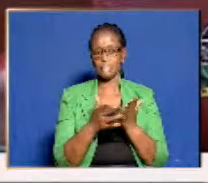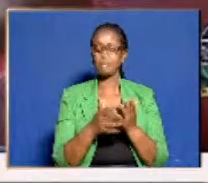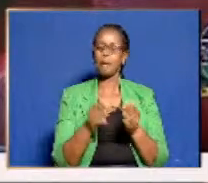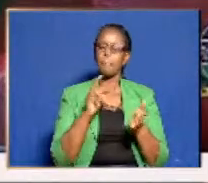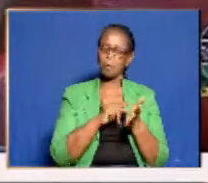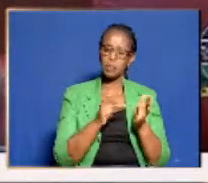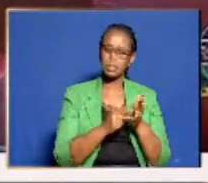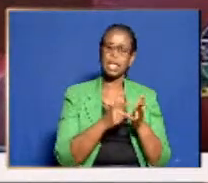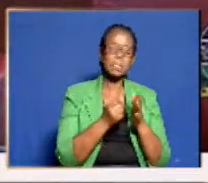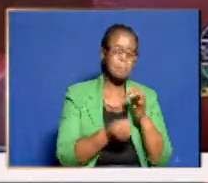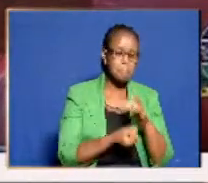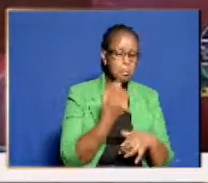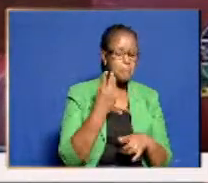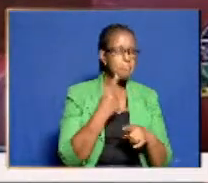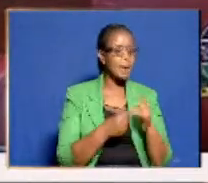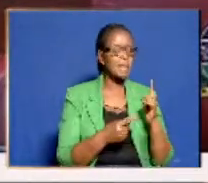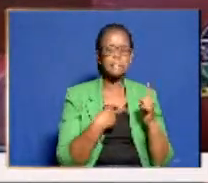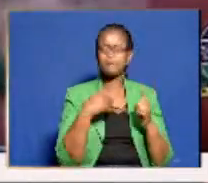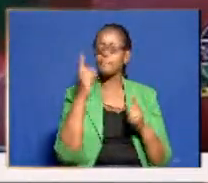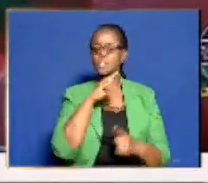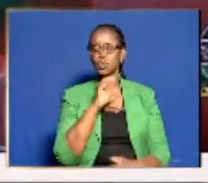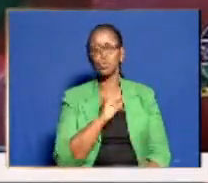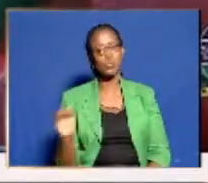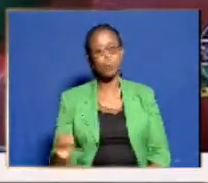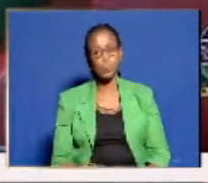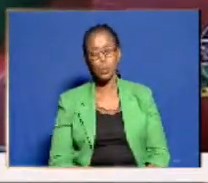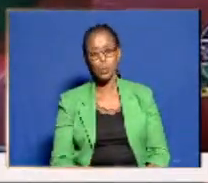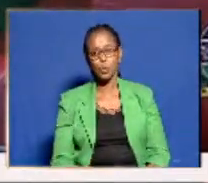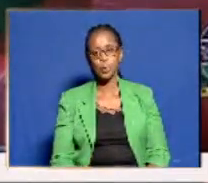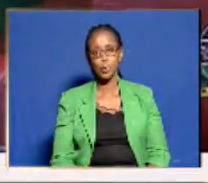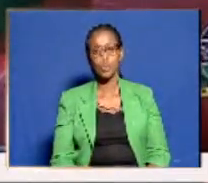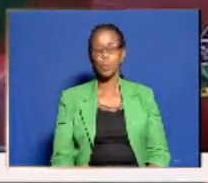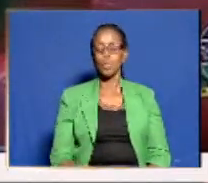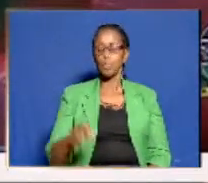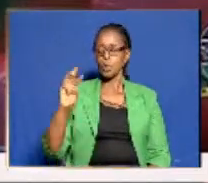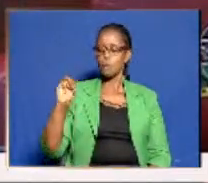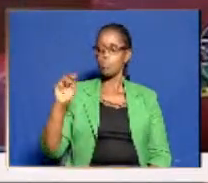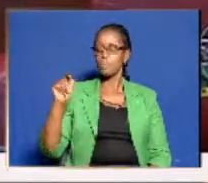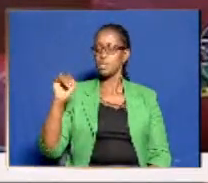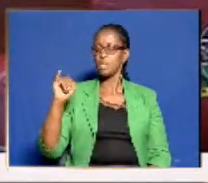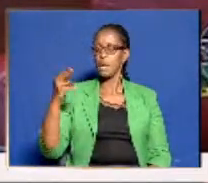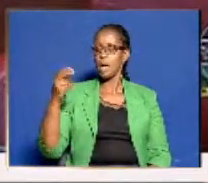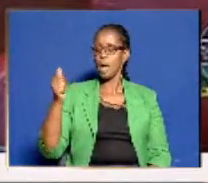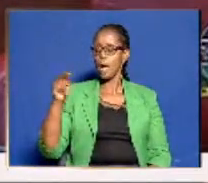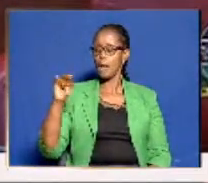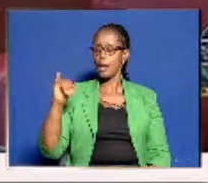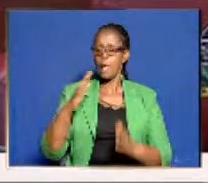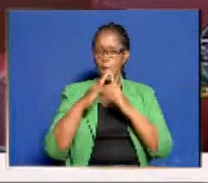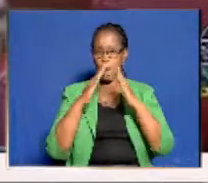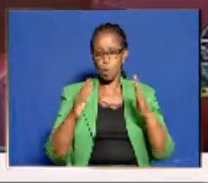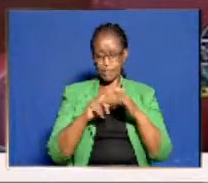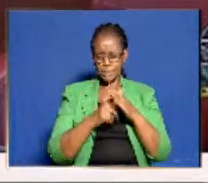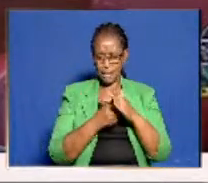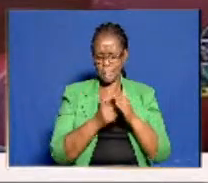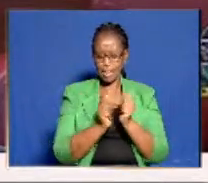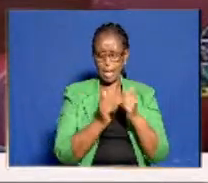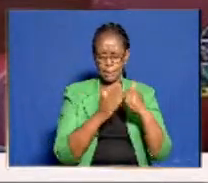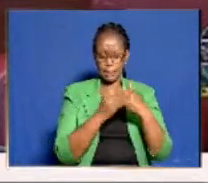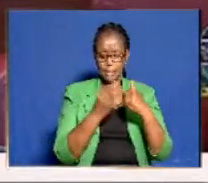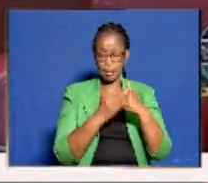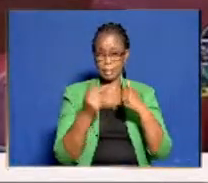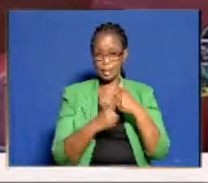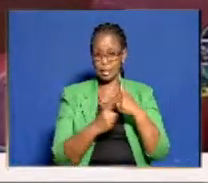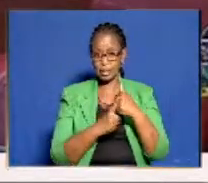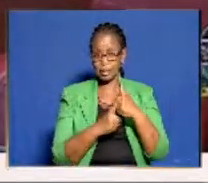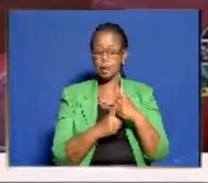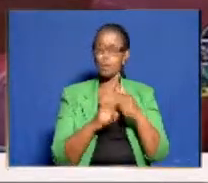Speaker. That one have come out very clearly. Apart from the Mtiani House that started in 1986, Honorable Speaker, and still going on and still allocate